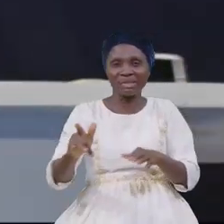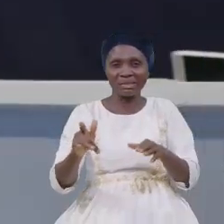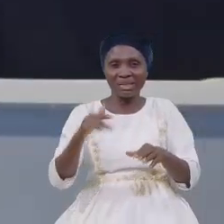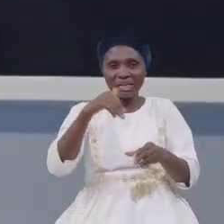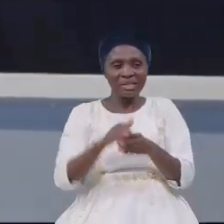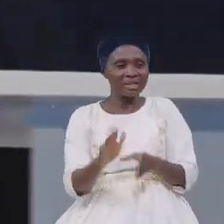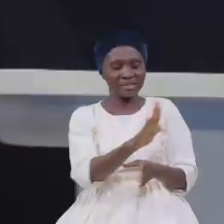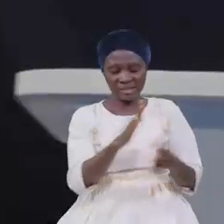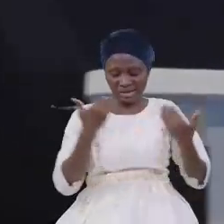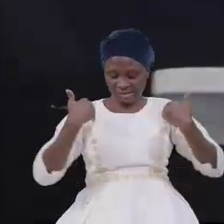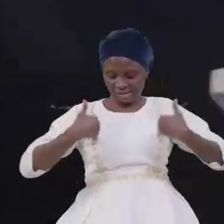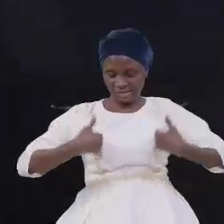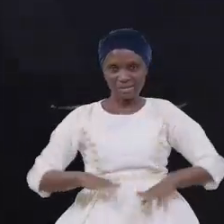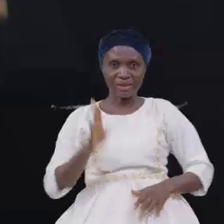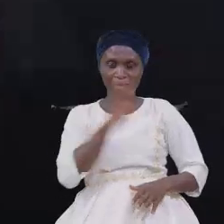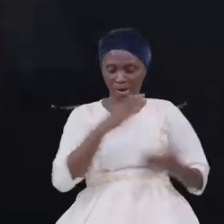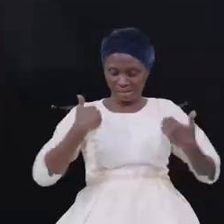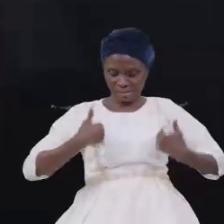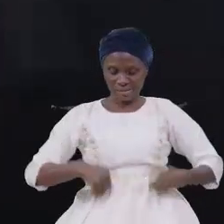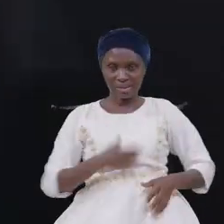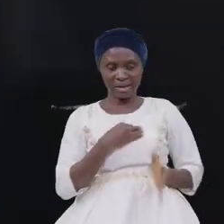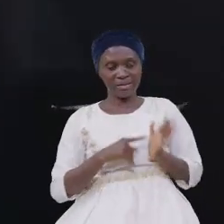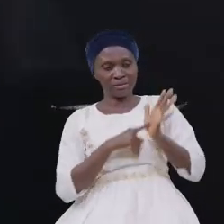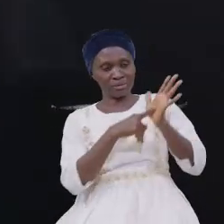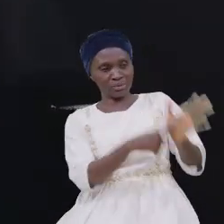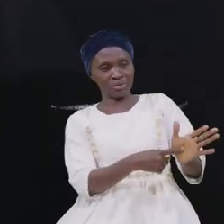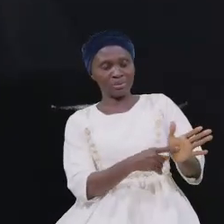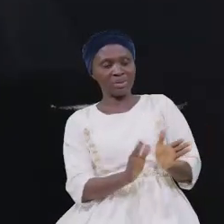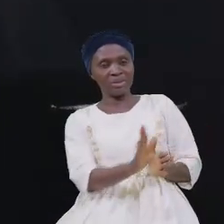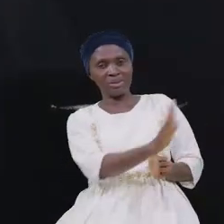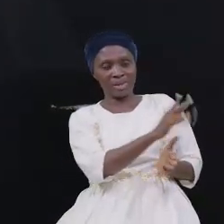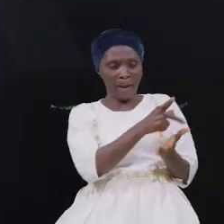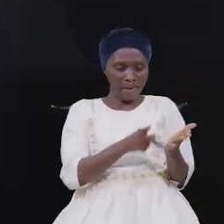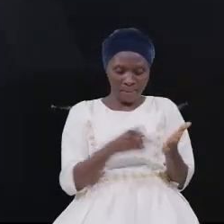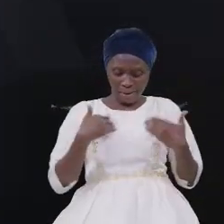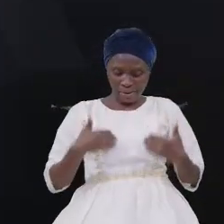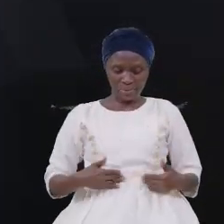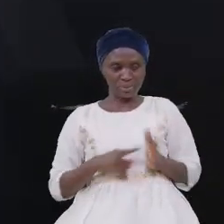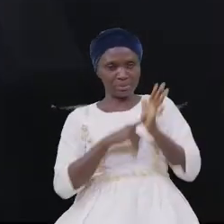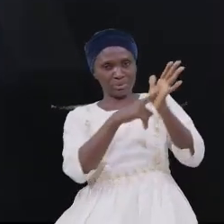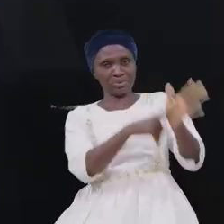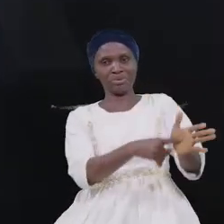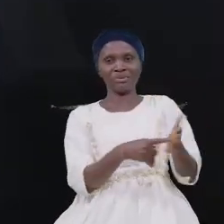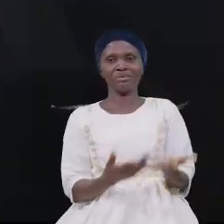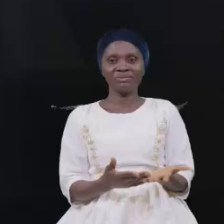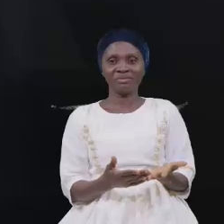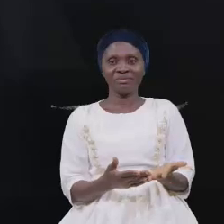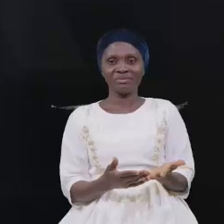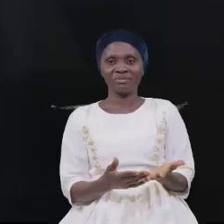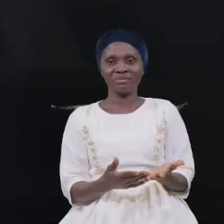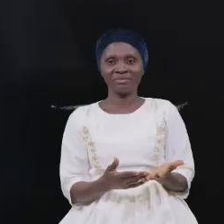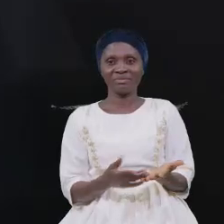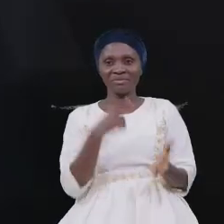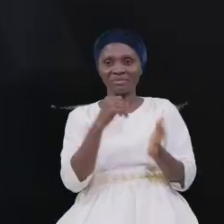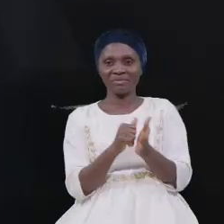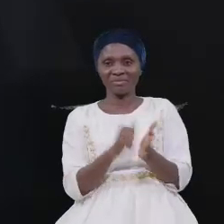dressing and exposing all the delicate parts of their body, they're saying, "Are you fornicators? Where are you?